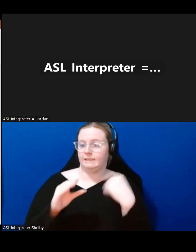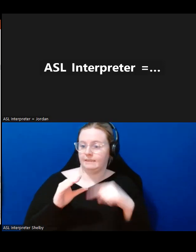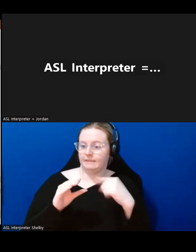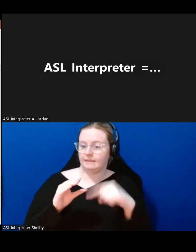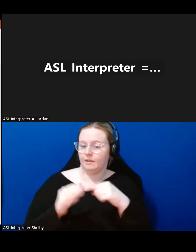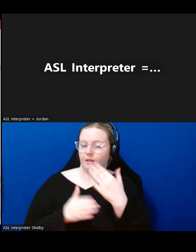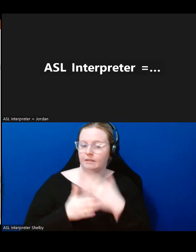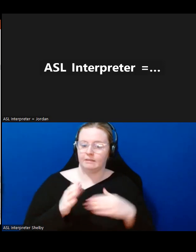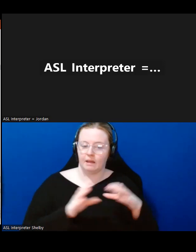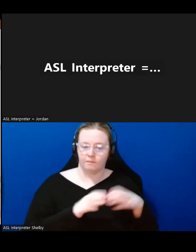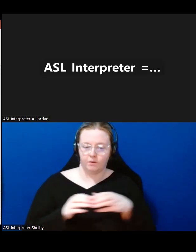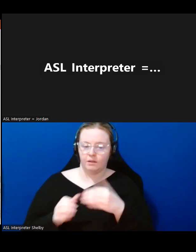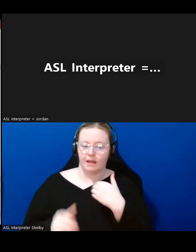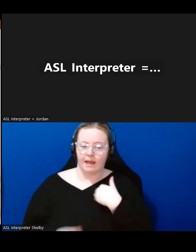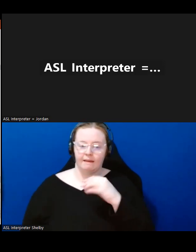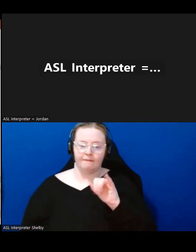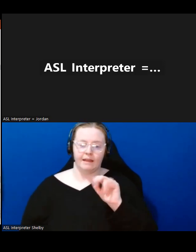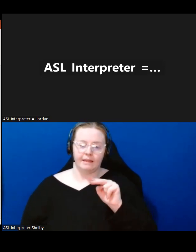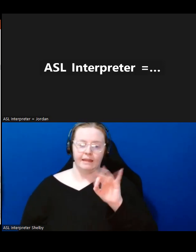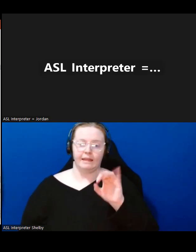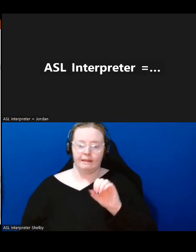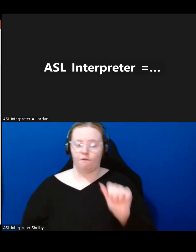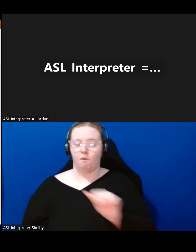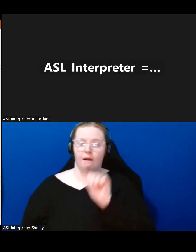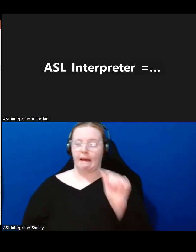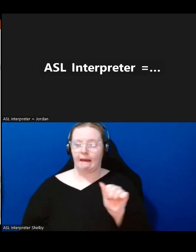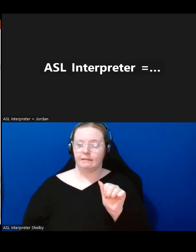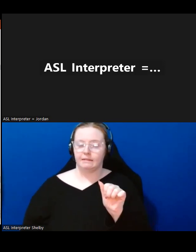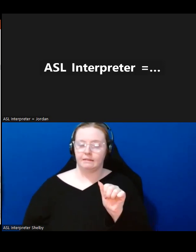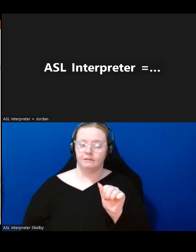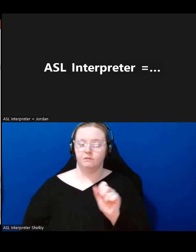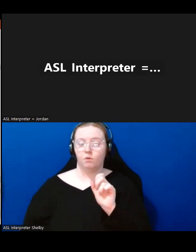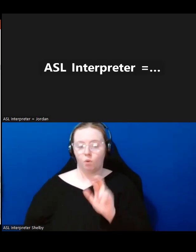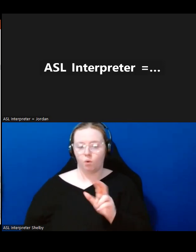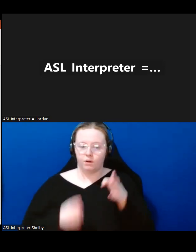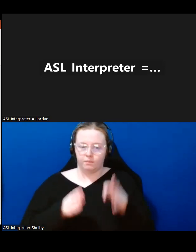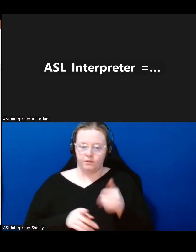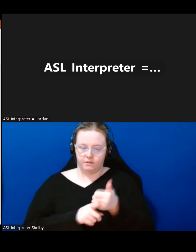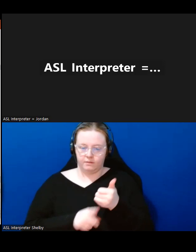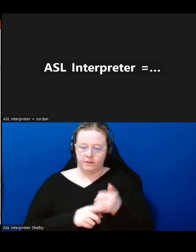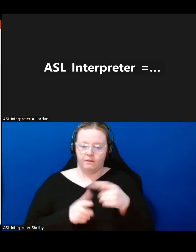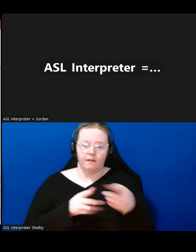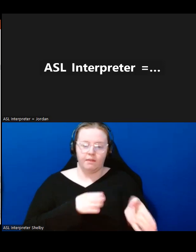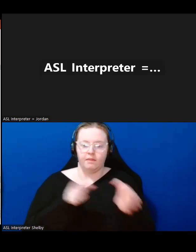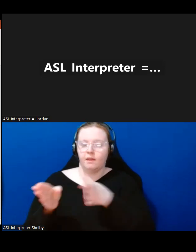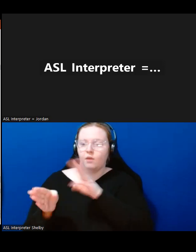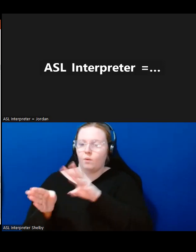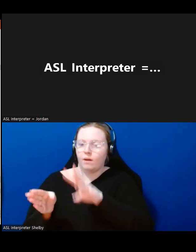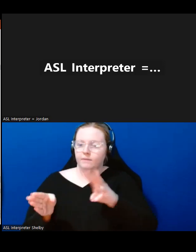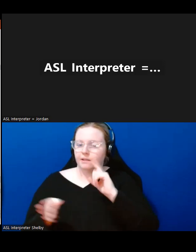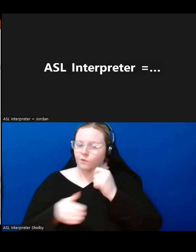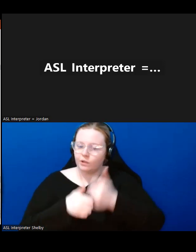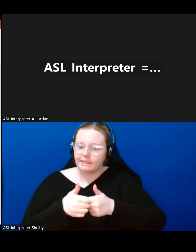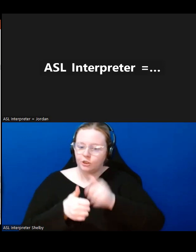an info@ address as well. And then the websites for each individual coalition is